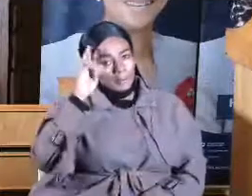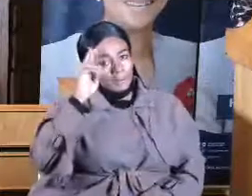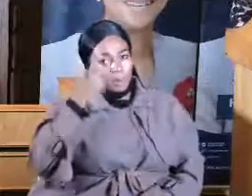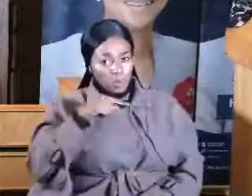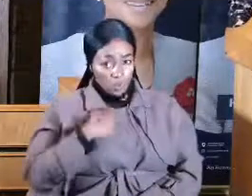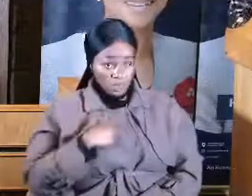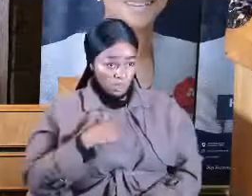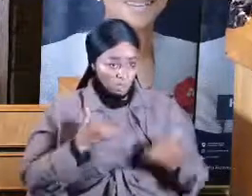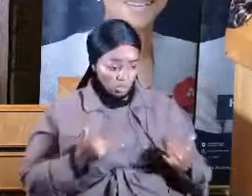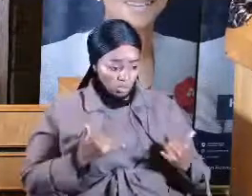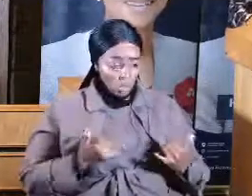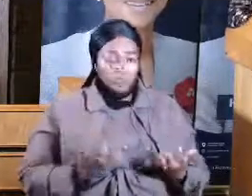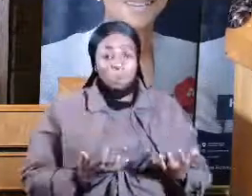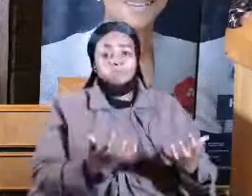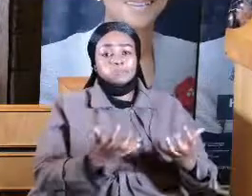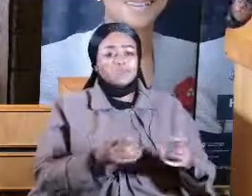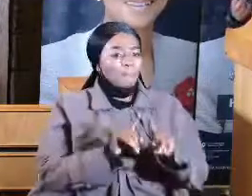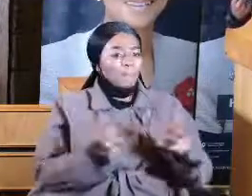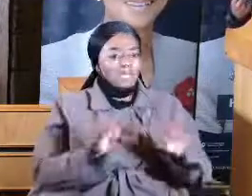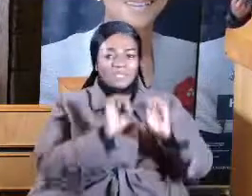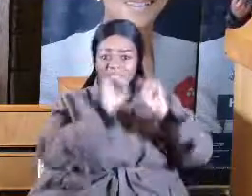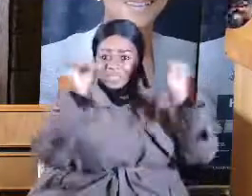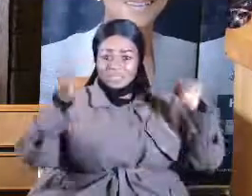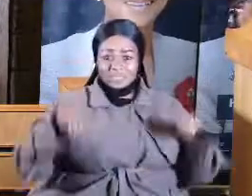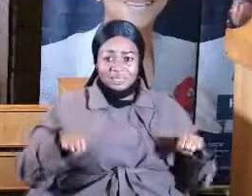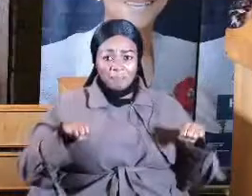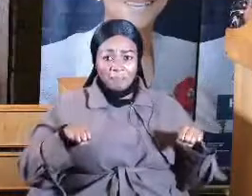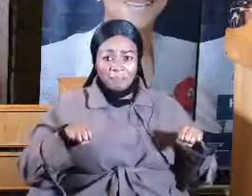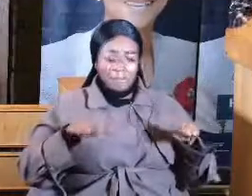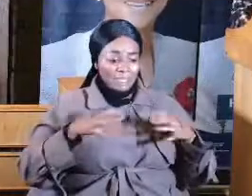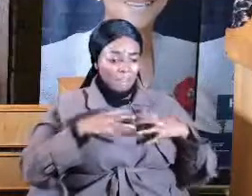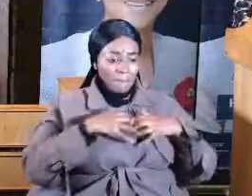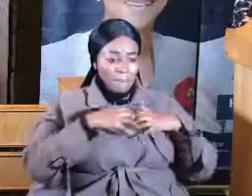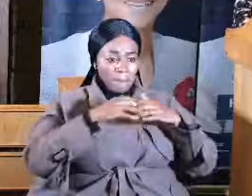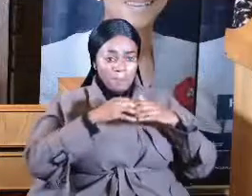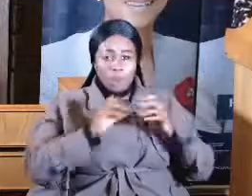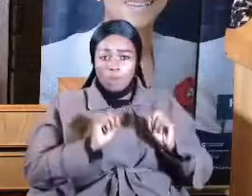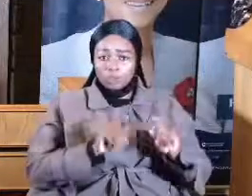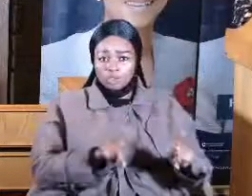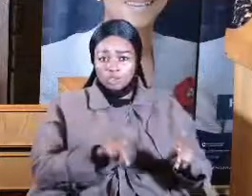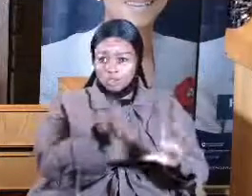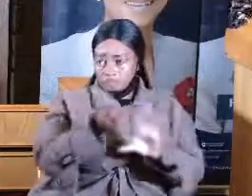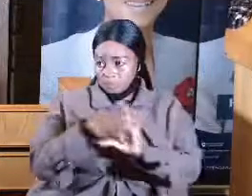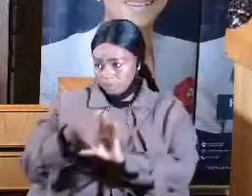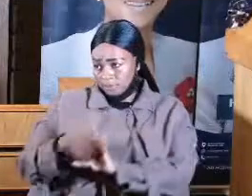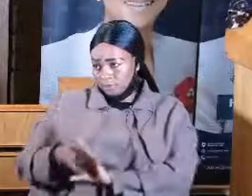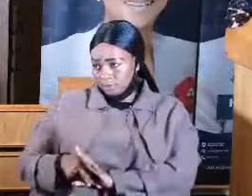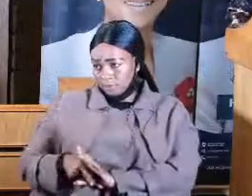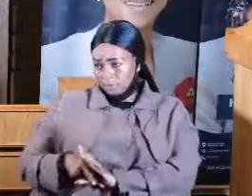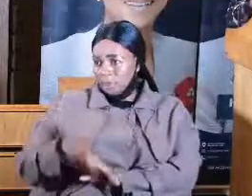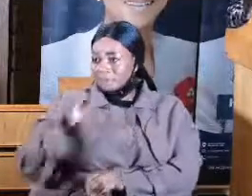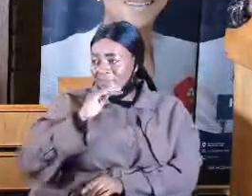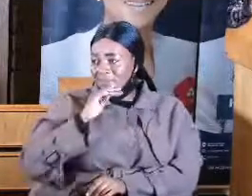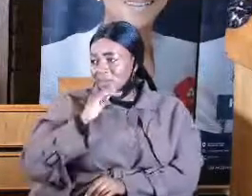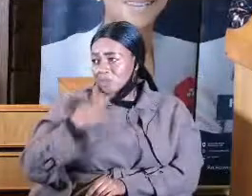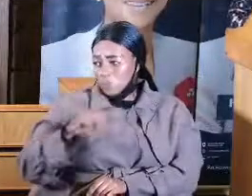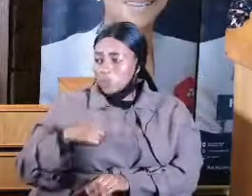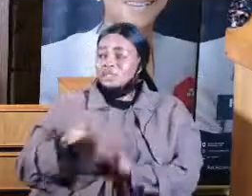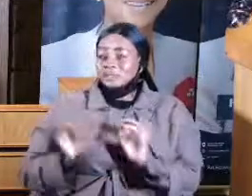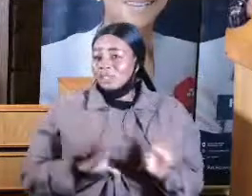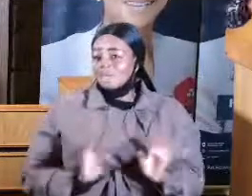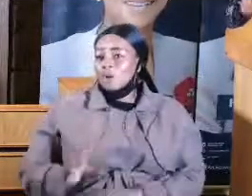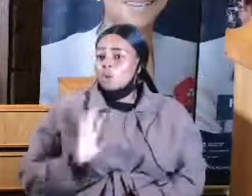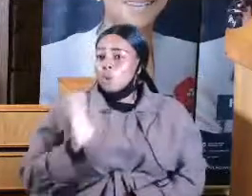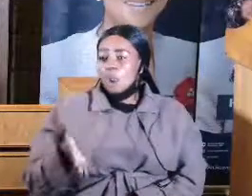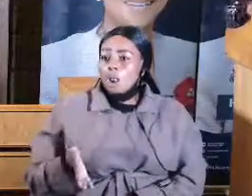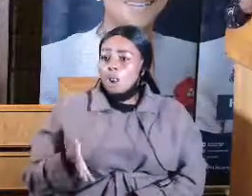here today, but if the system is not creating the environment for you to participate, we will still be disadvantaged, and we will still sit here today